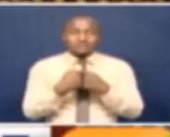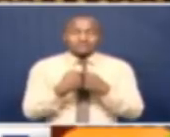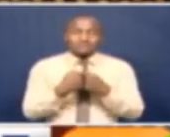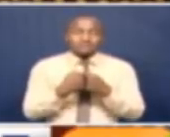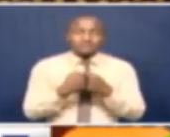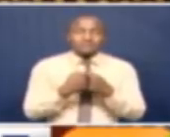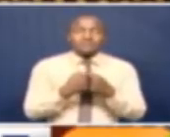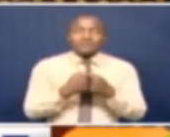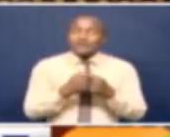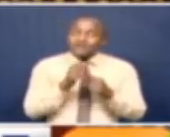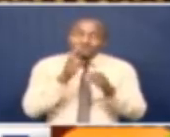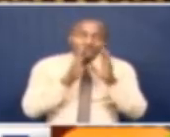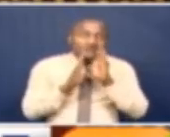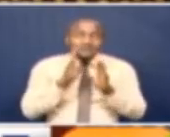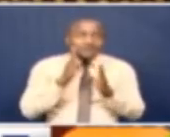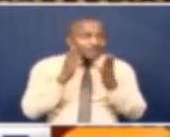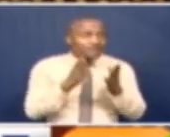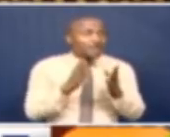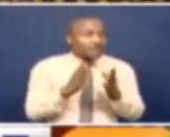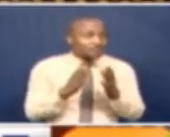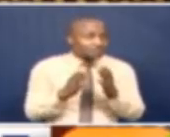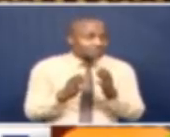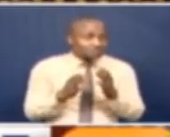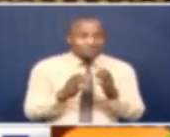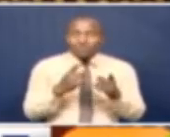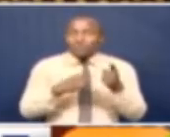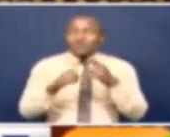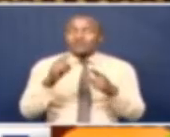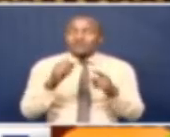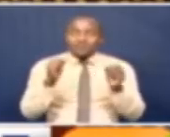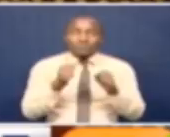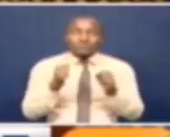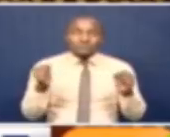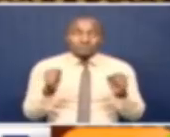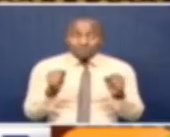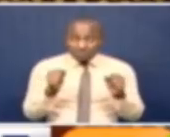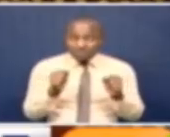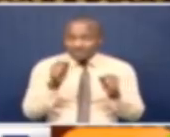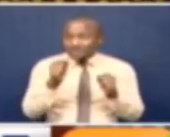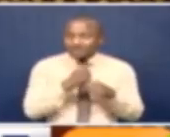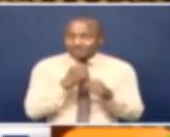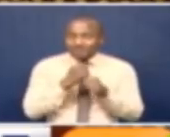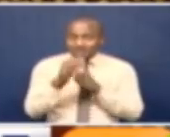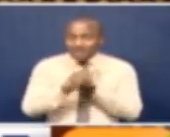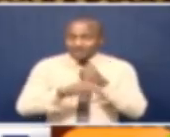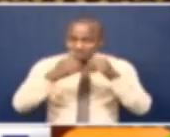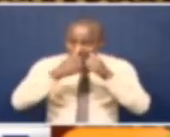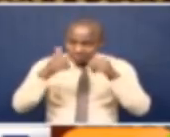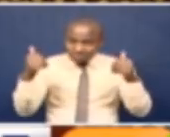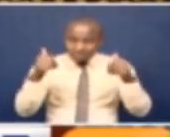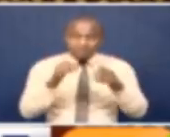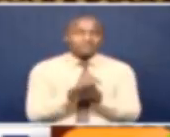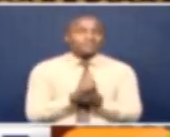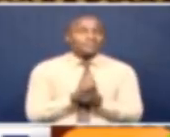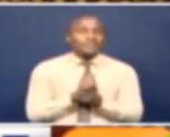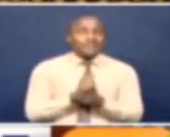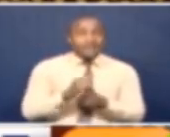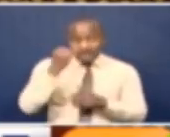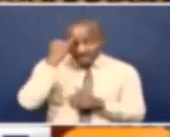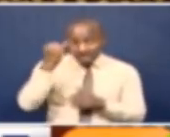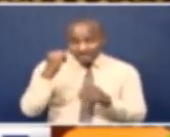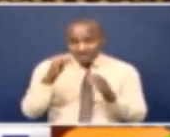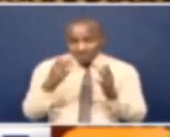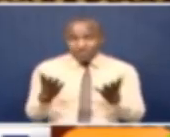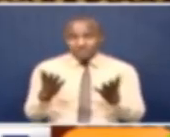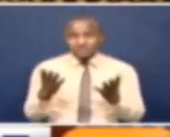The frustrations that you cannot win an election cannot mean that we start now dividing the country into pieces. The whole idea